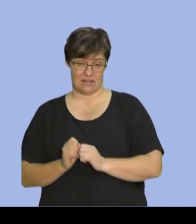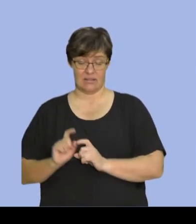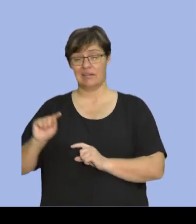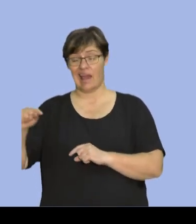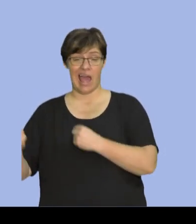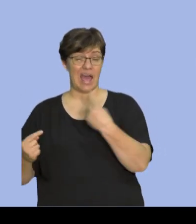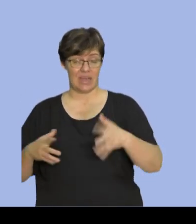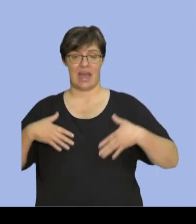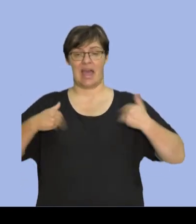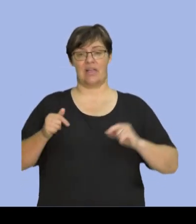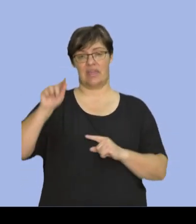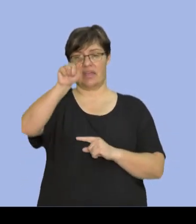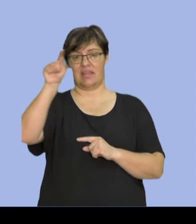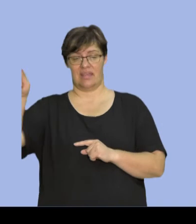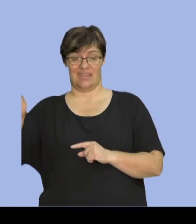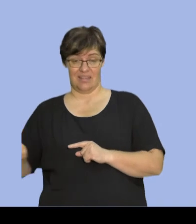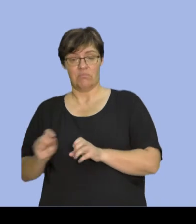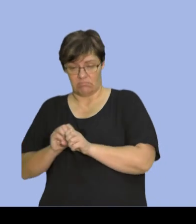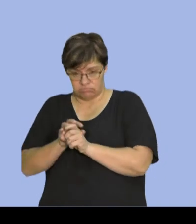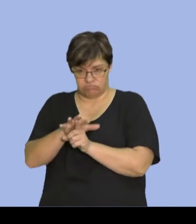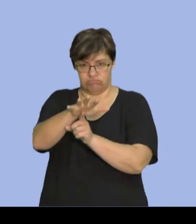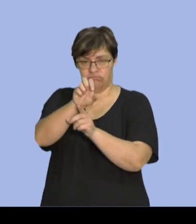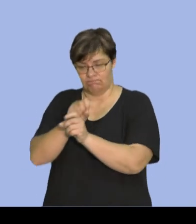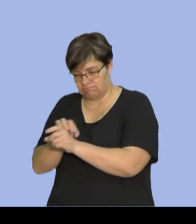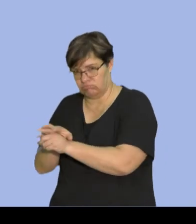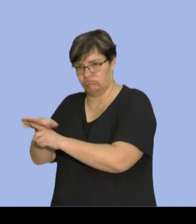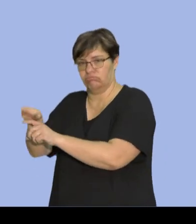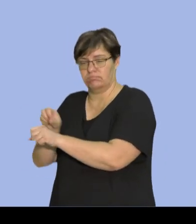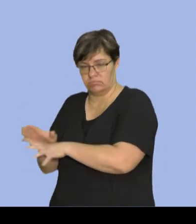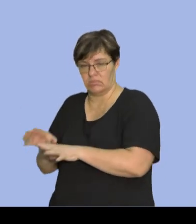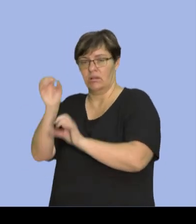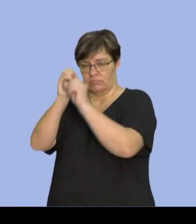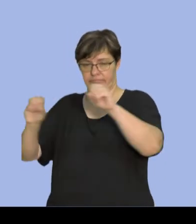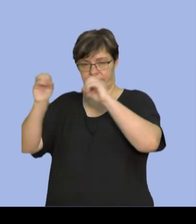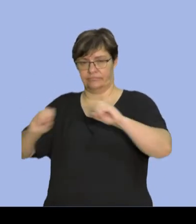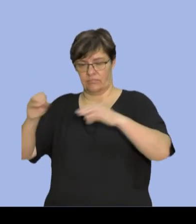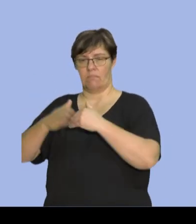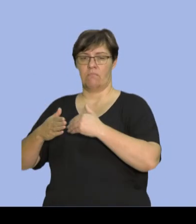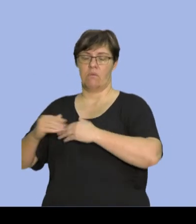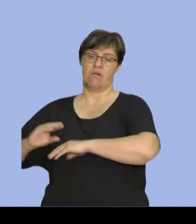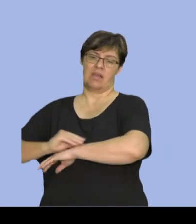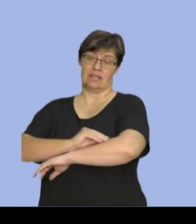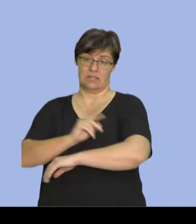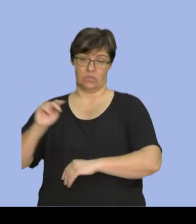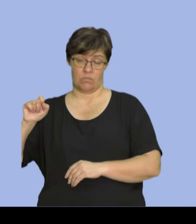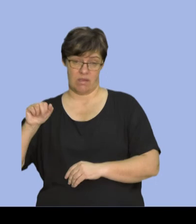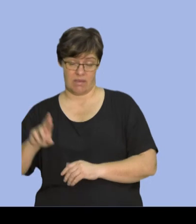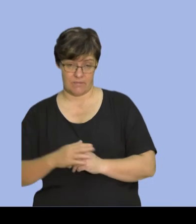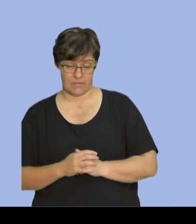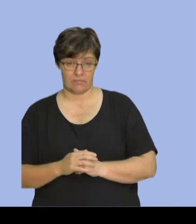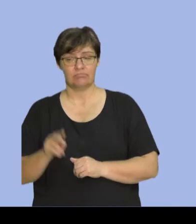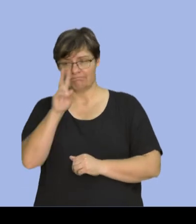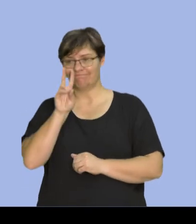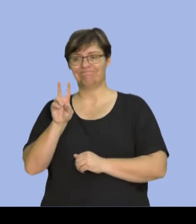other healthy areas where they begin to invade and grow and form more tumors. And in this image,